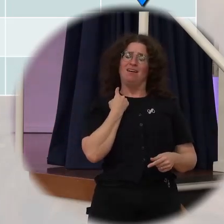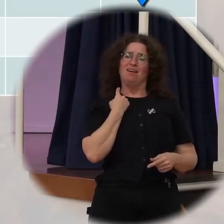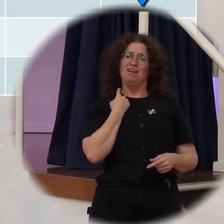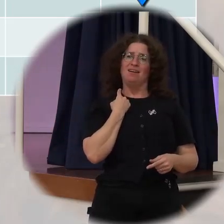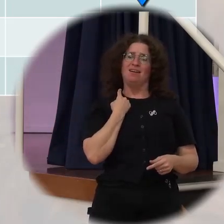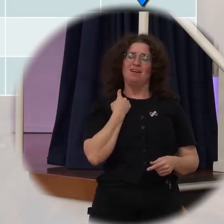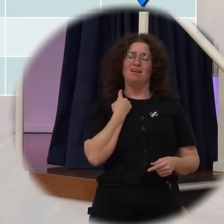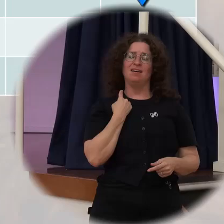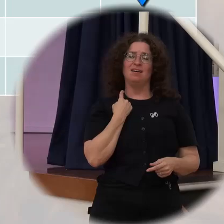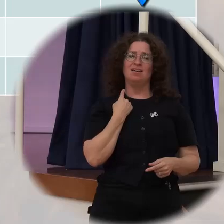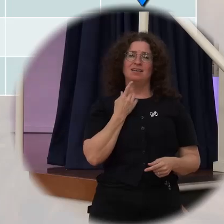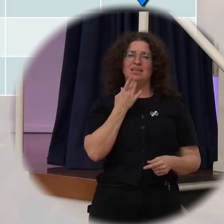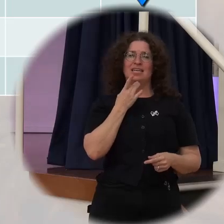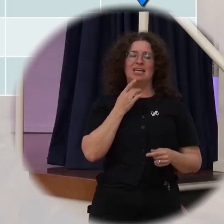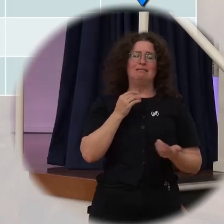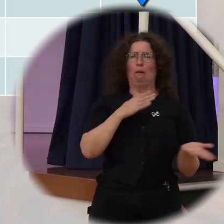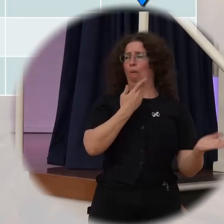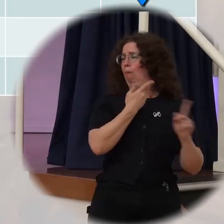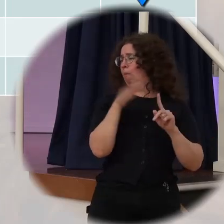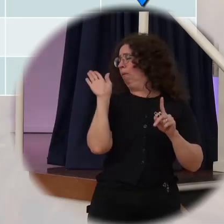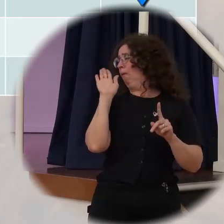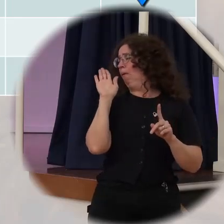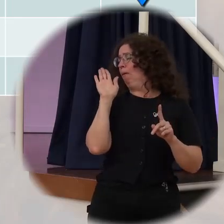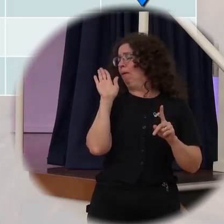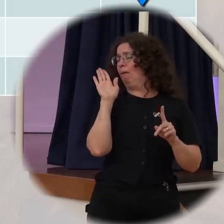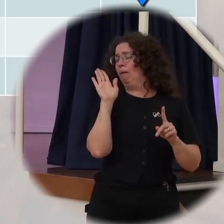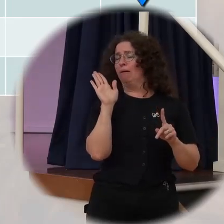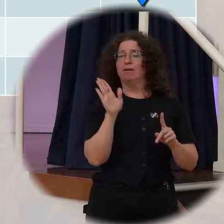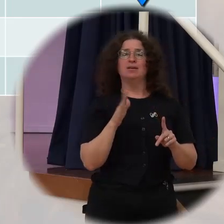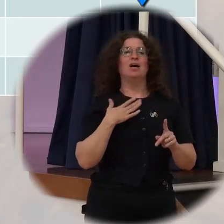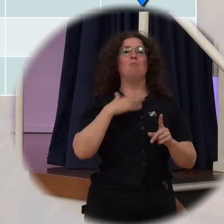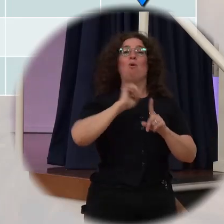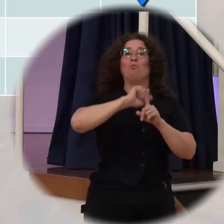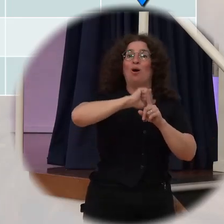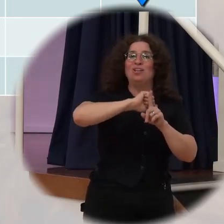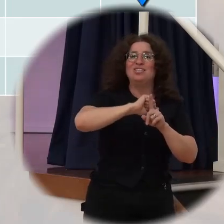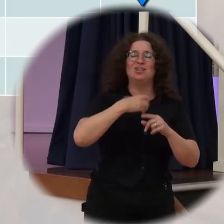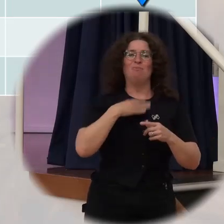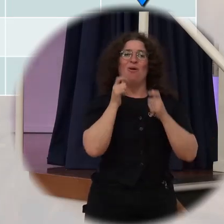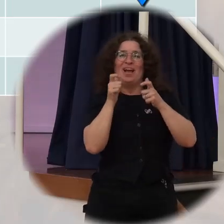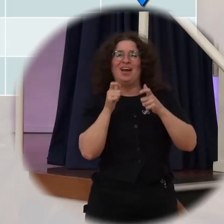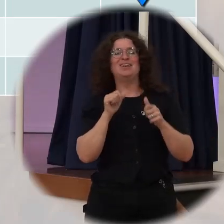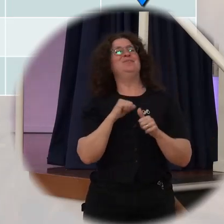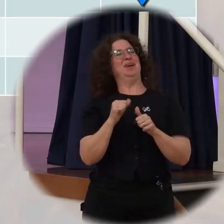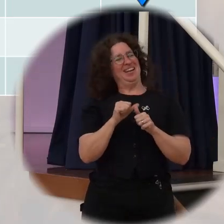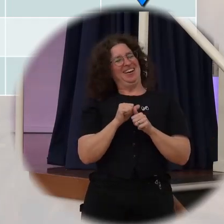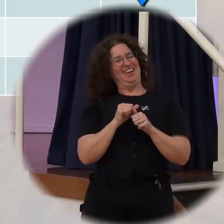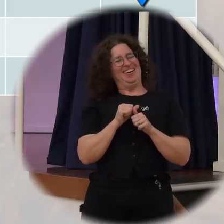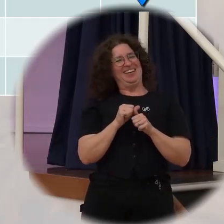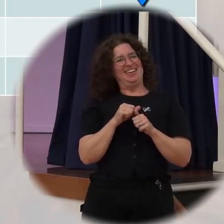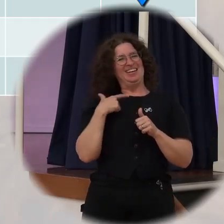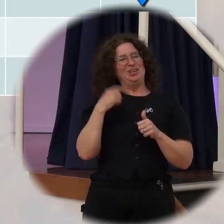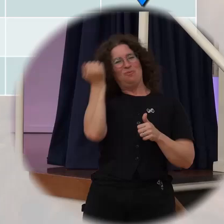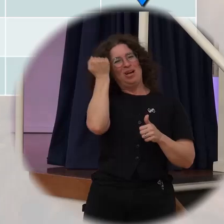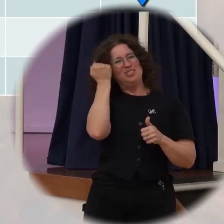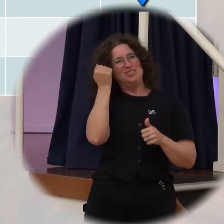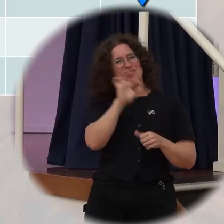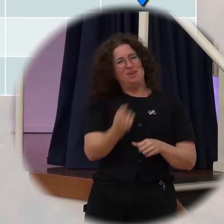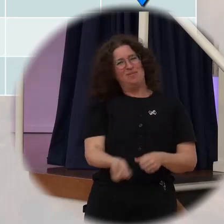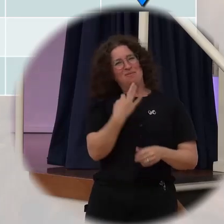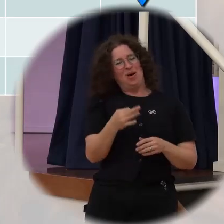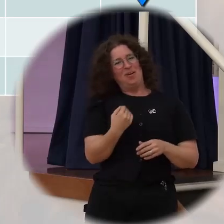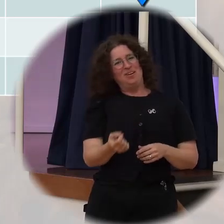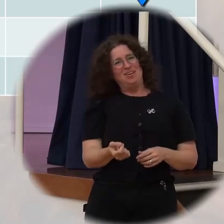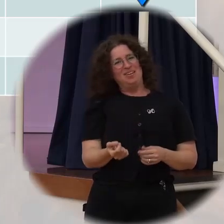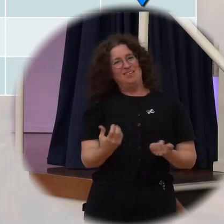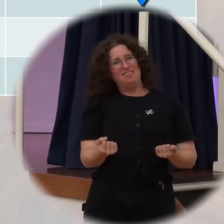I find when you're making something absurd, something silly, the more polish and care you put into it, the better it is. Because why is this stupid world that shouldn't exist